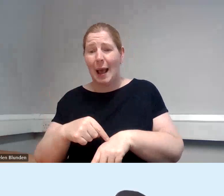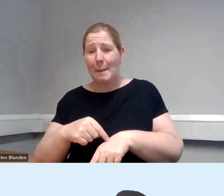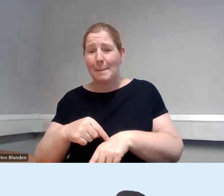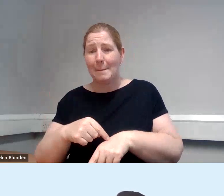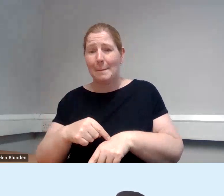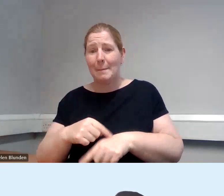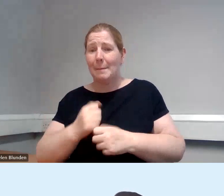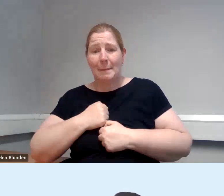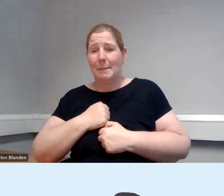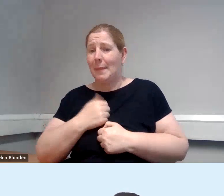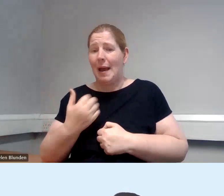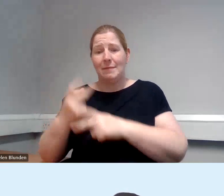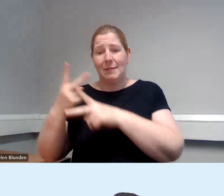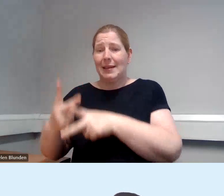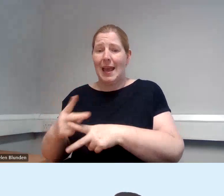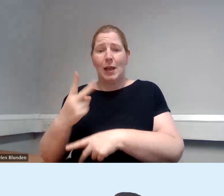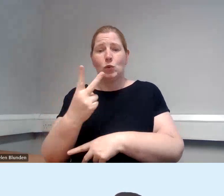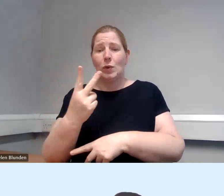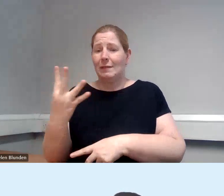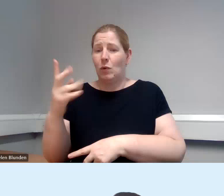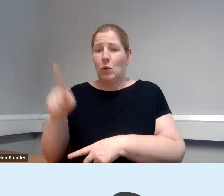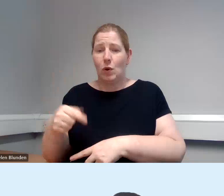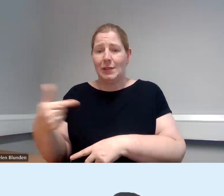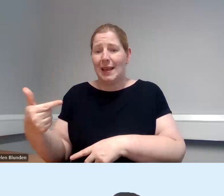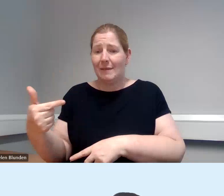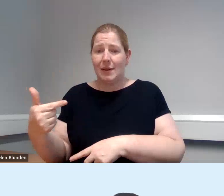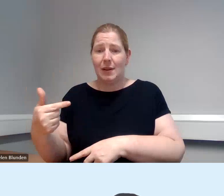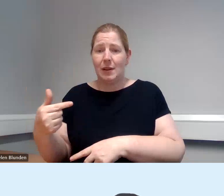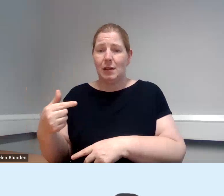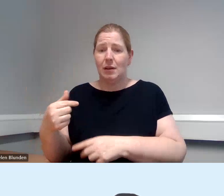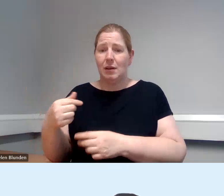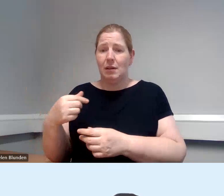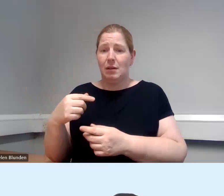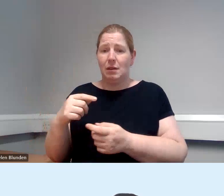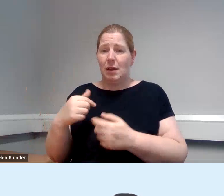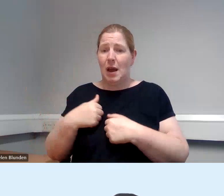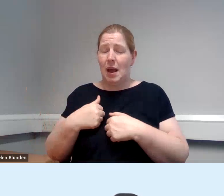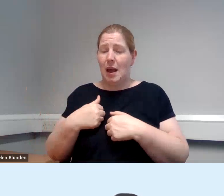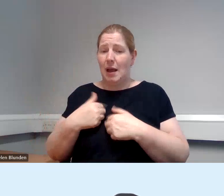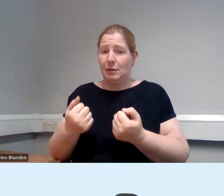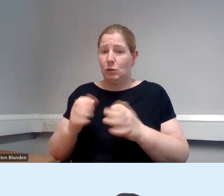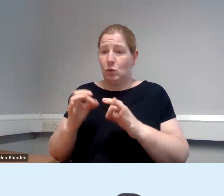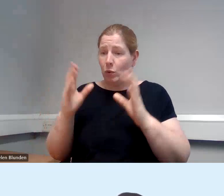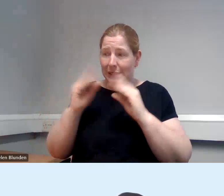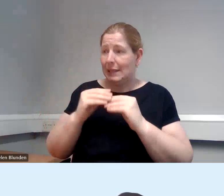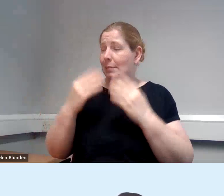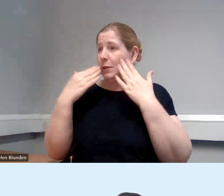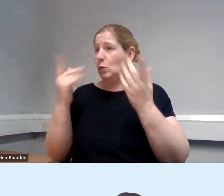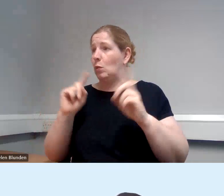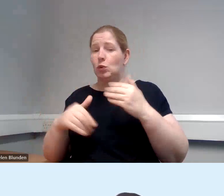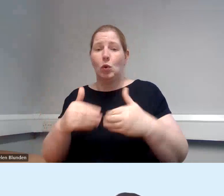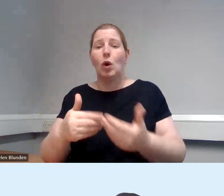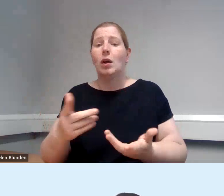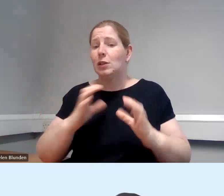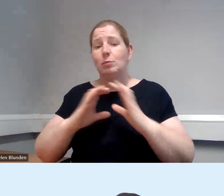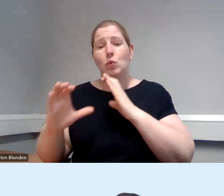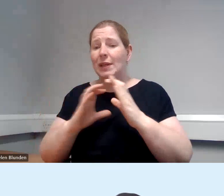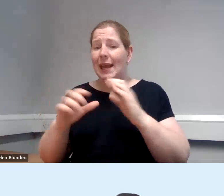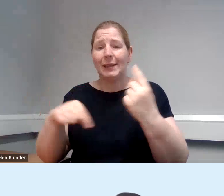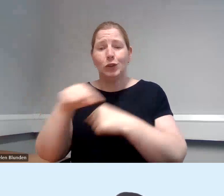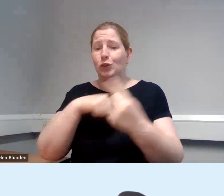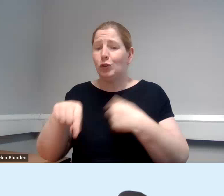And they messed up a dressings change the other day, and I had no sleep, and I didn't know what was going on. That's all. It's communications, as I'm